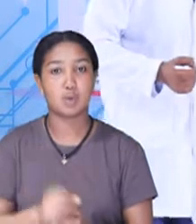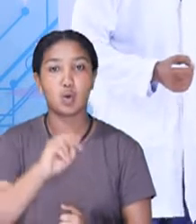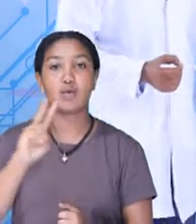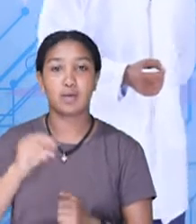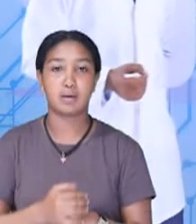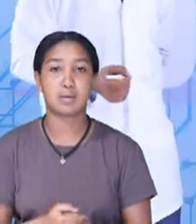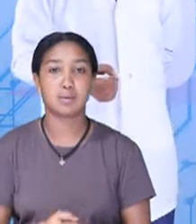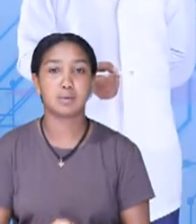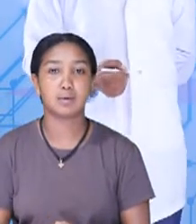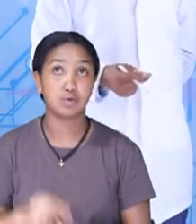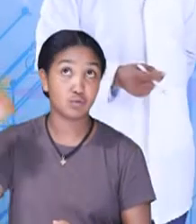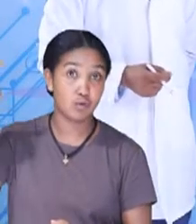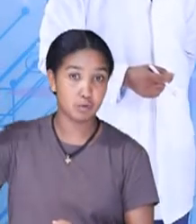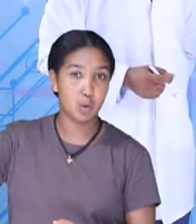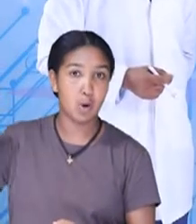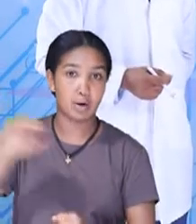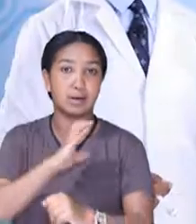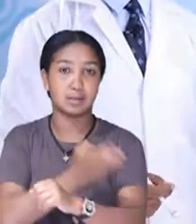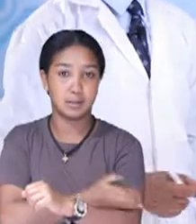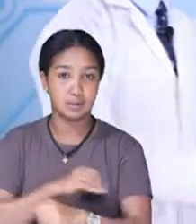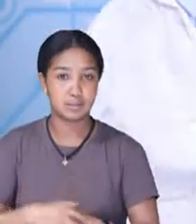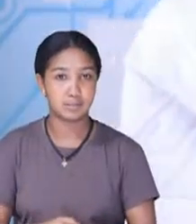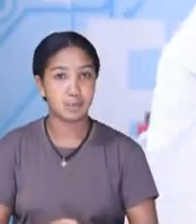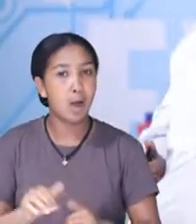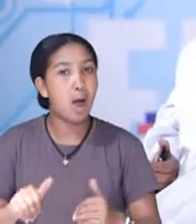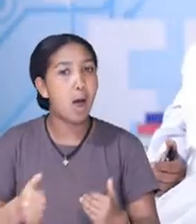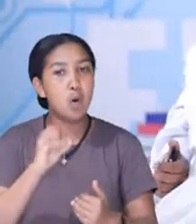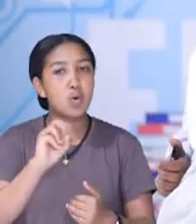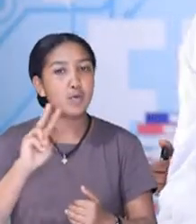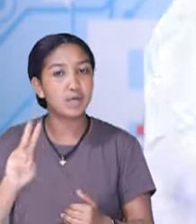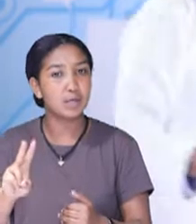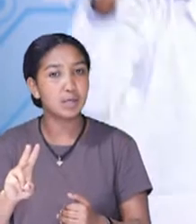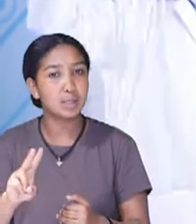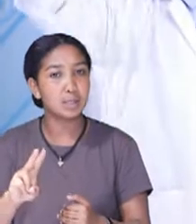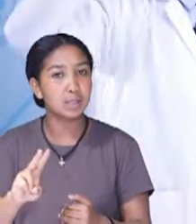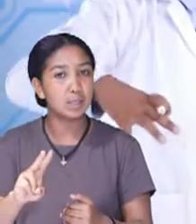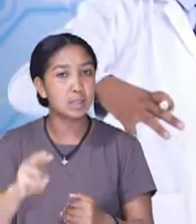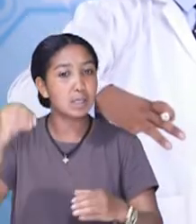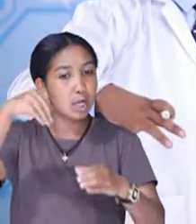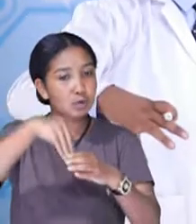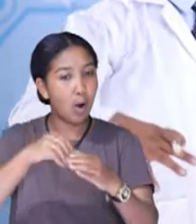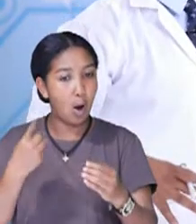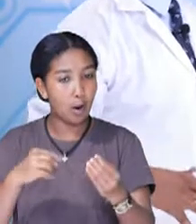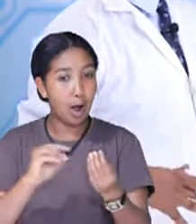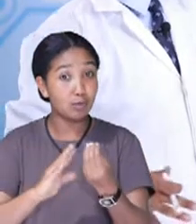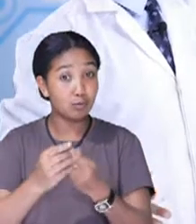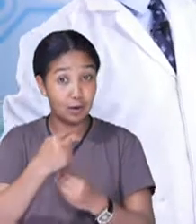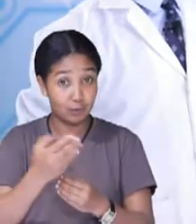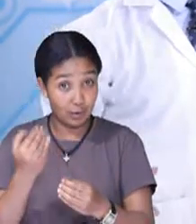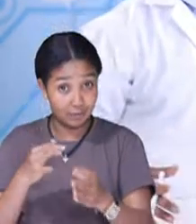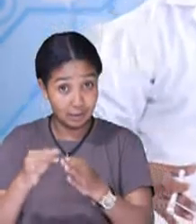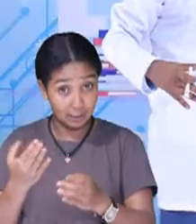UV radiation from solar energy. How UV radiation enters to our atmosphere? As we